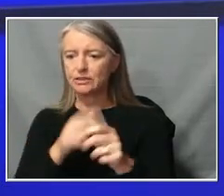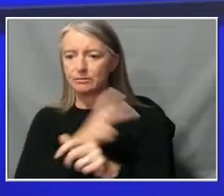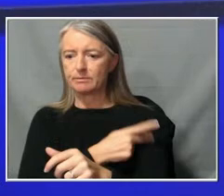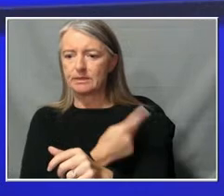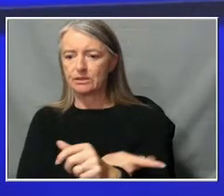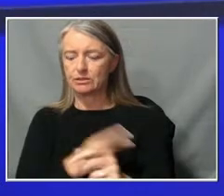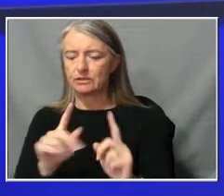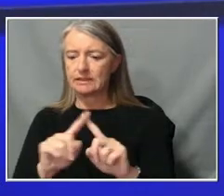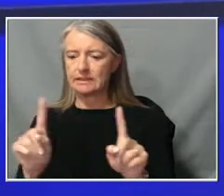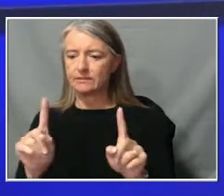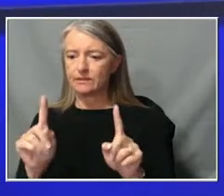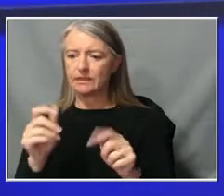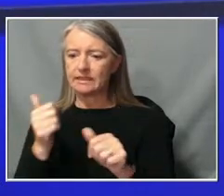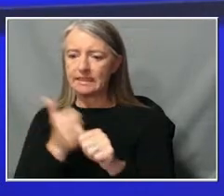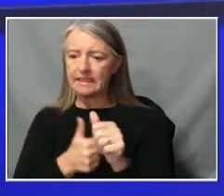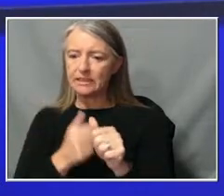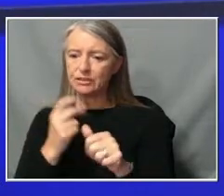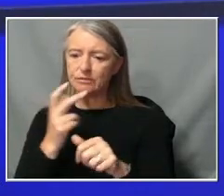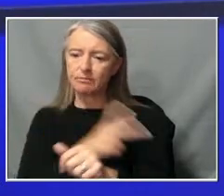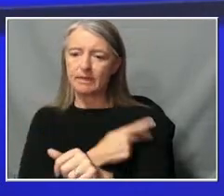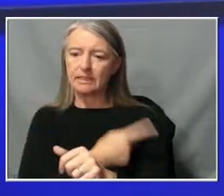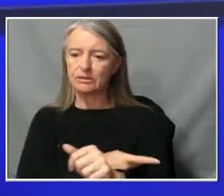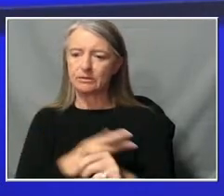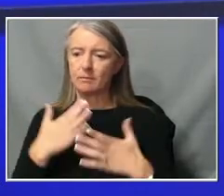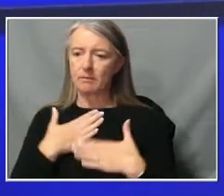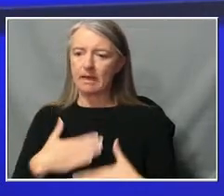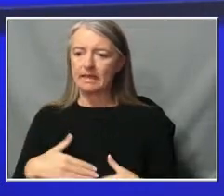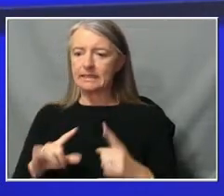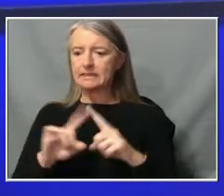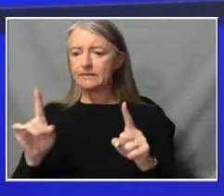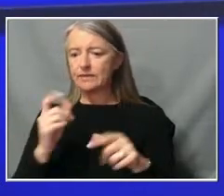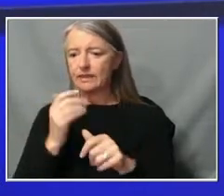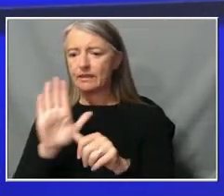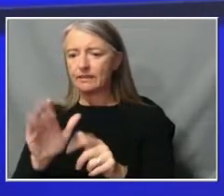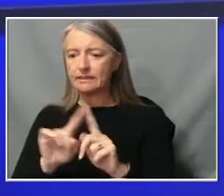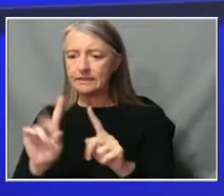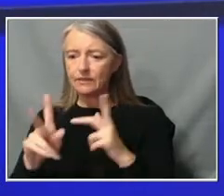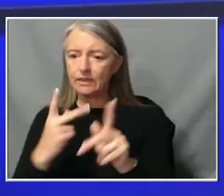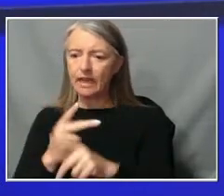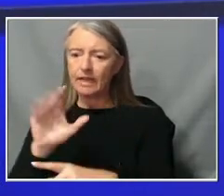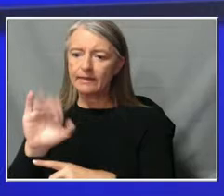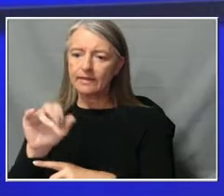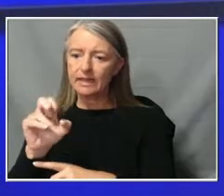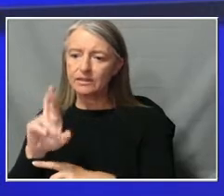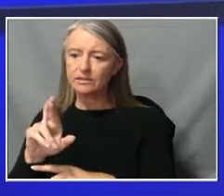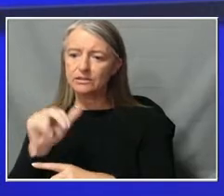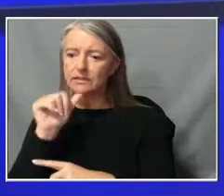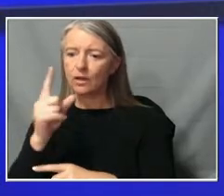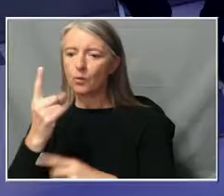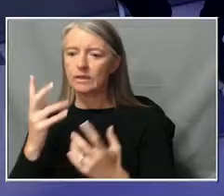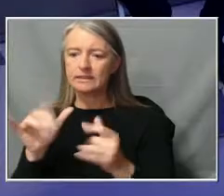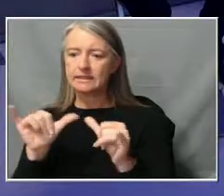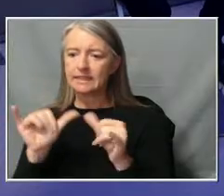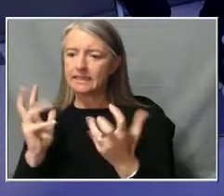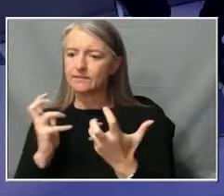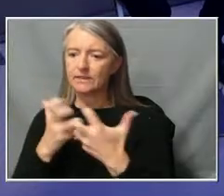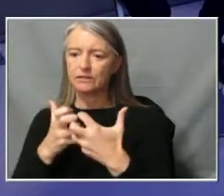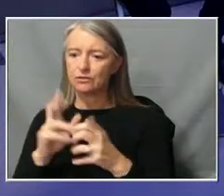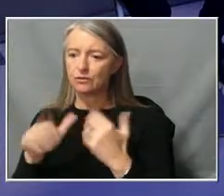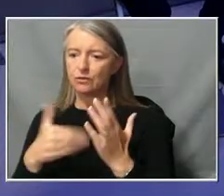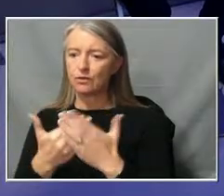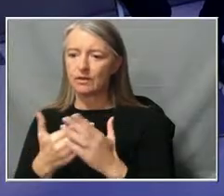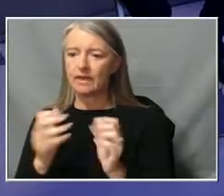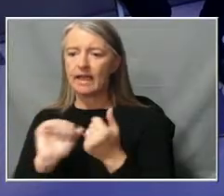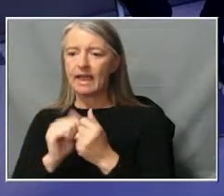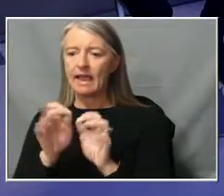has a different kind of cancer. Every patient's anatomy is a little bit different. So like you said, it's not a one-size-fits-all. Dr. Rotondo, how important, though, is